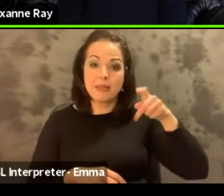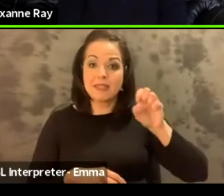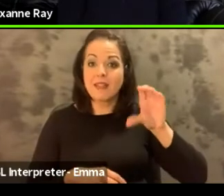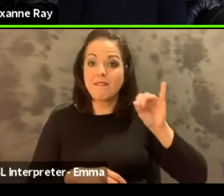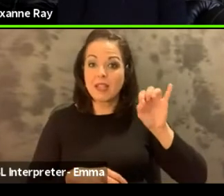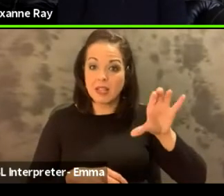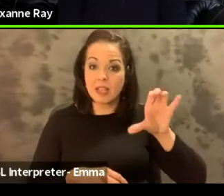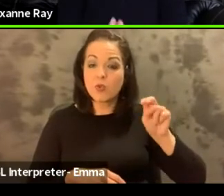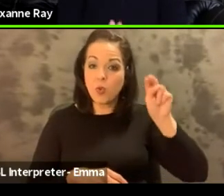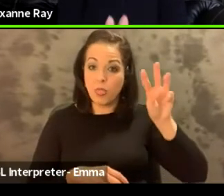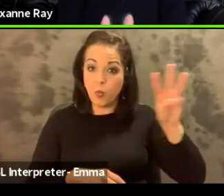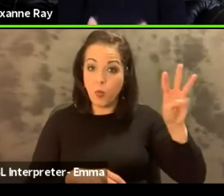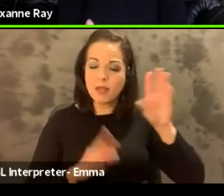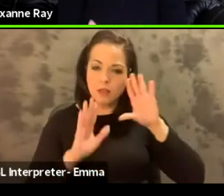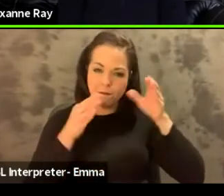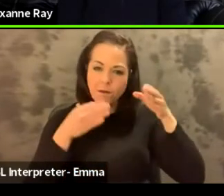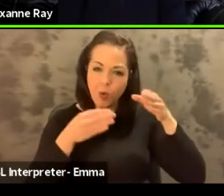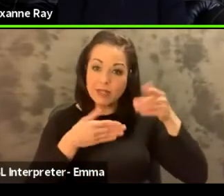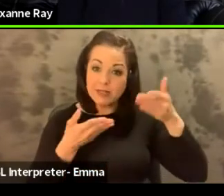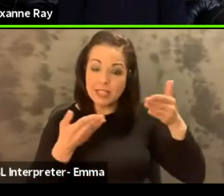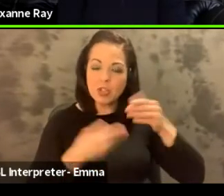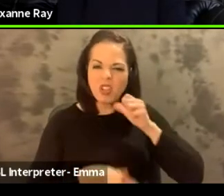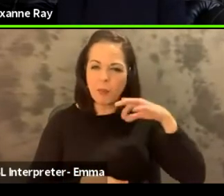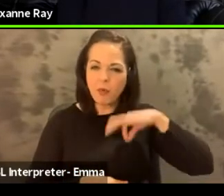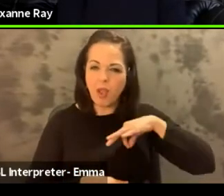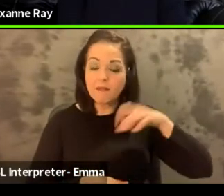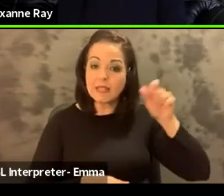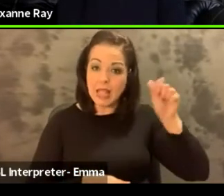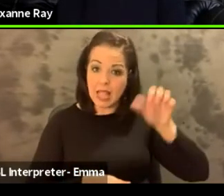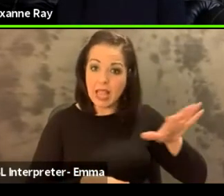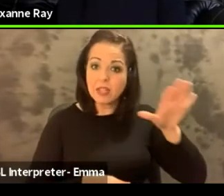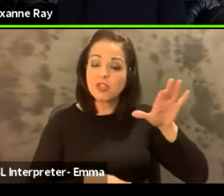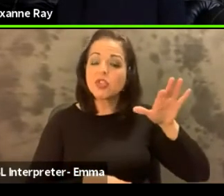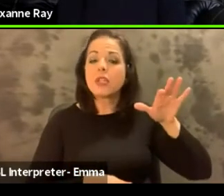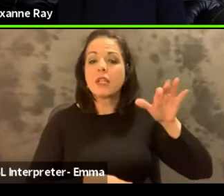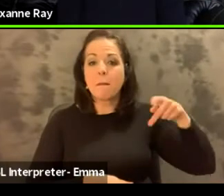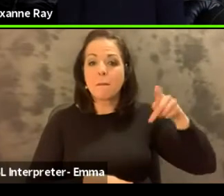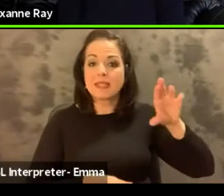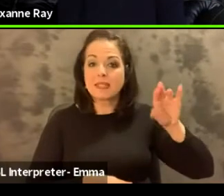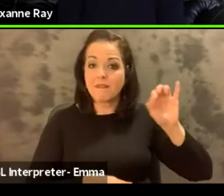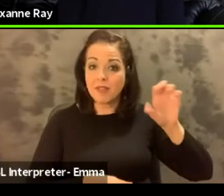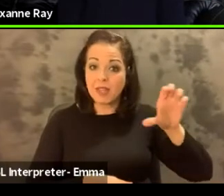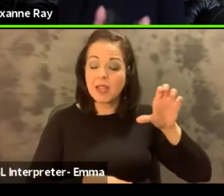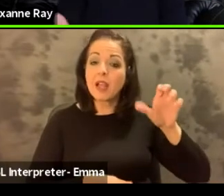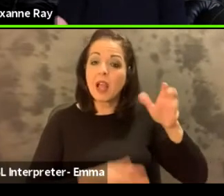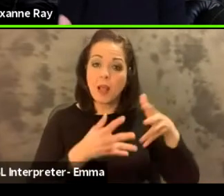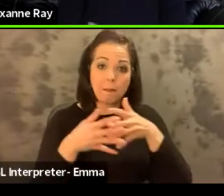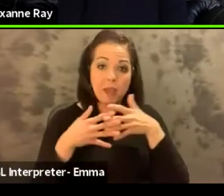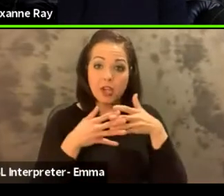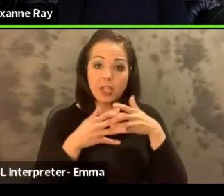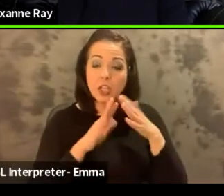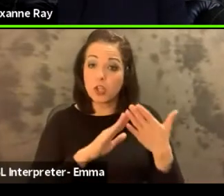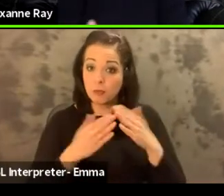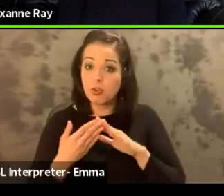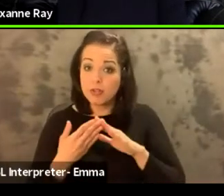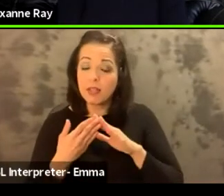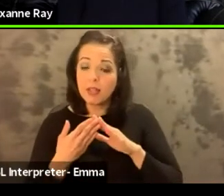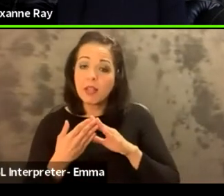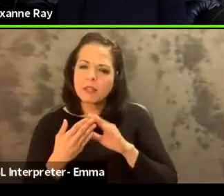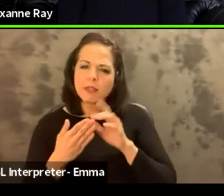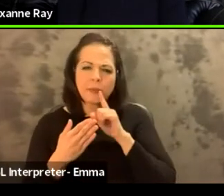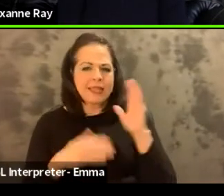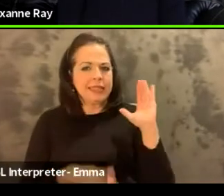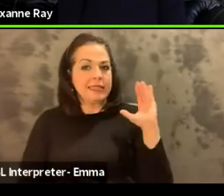on the Asian Pacific American community. And so it may